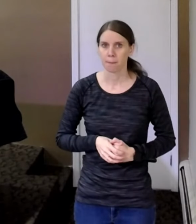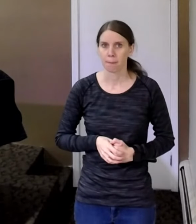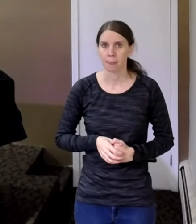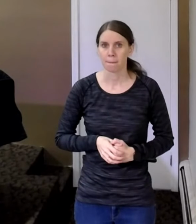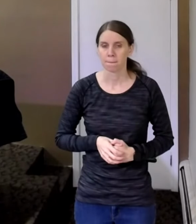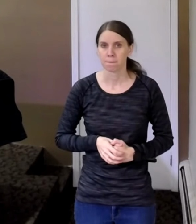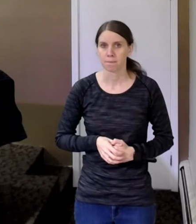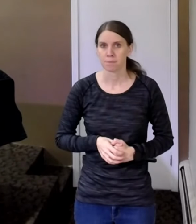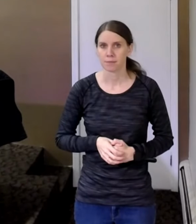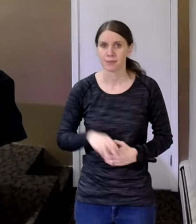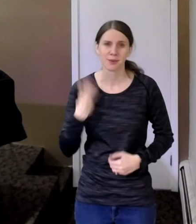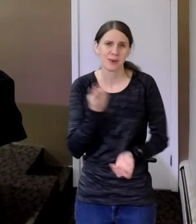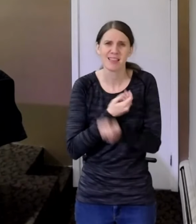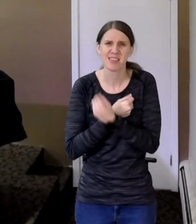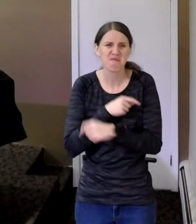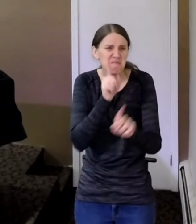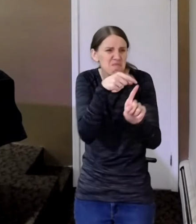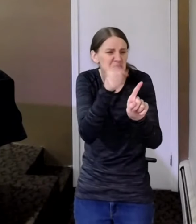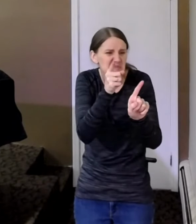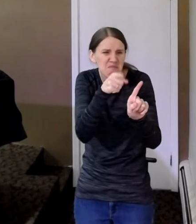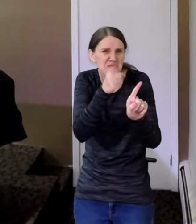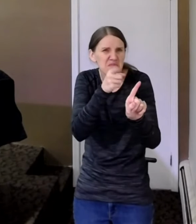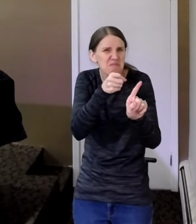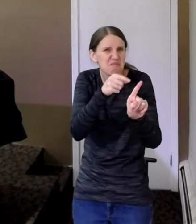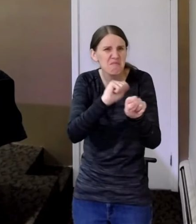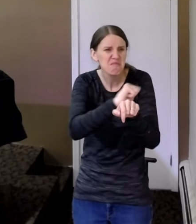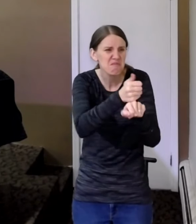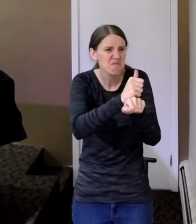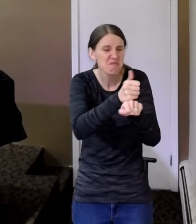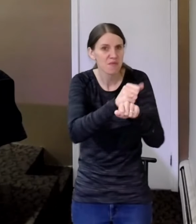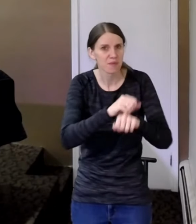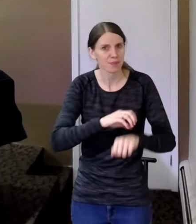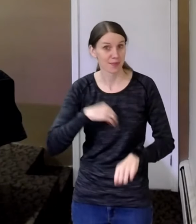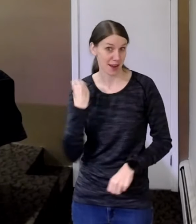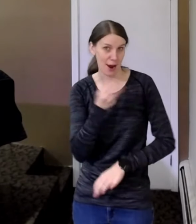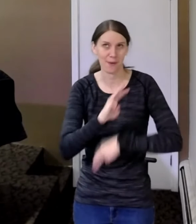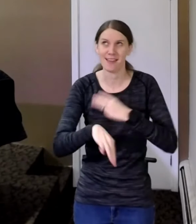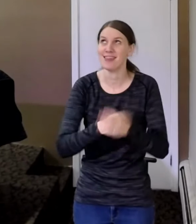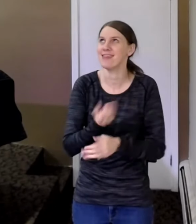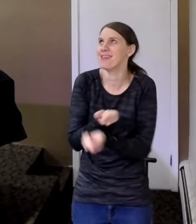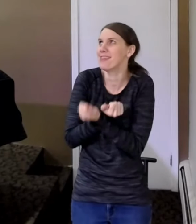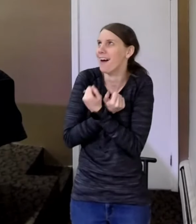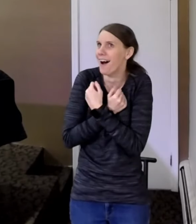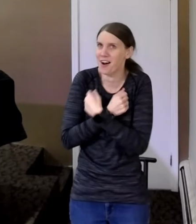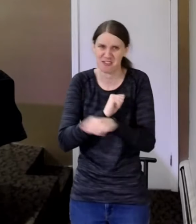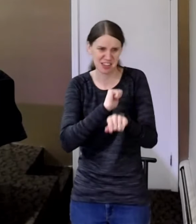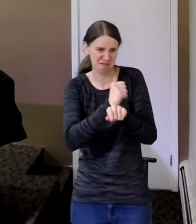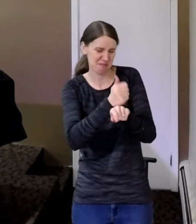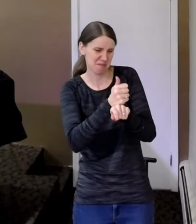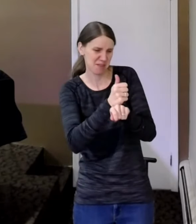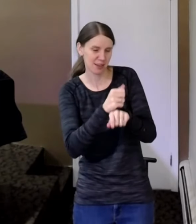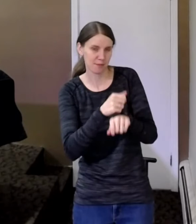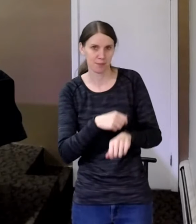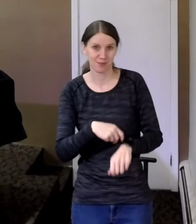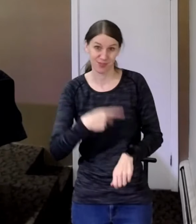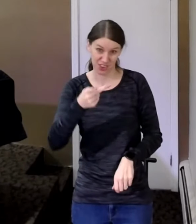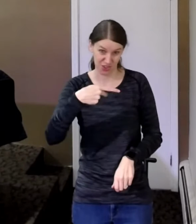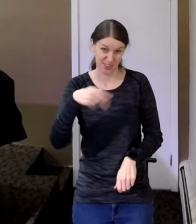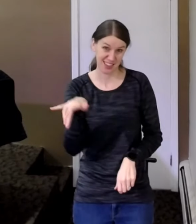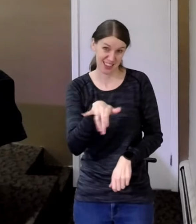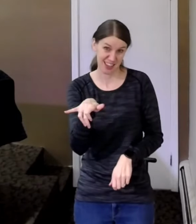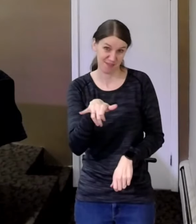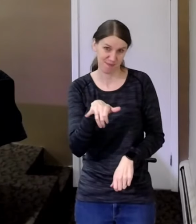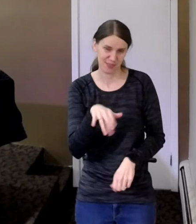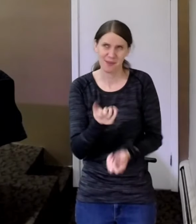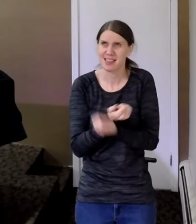You know, we love to point fingers. Our society loves to point fingers, but we do too. We love to